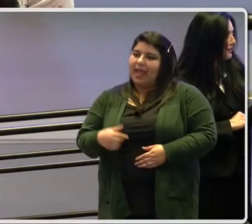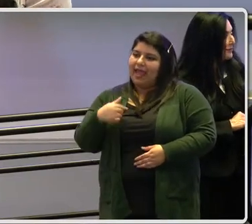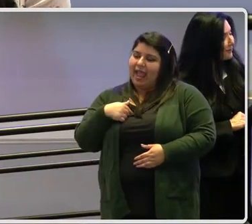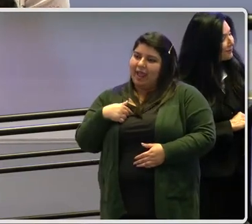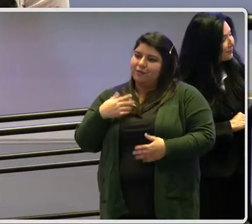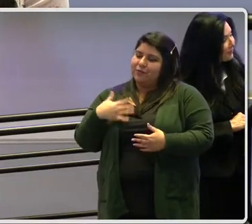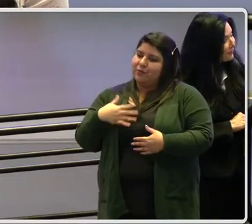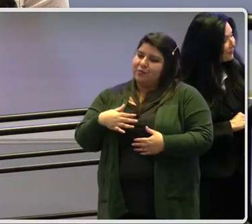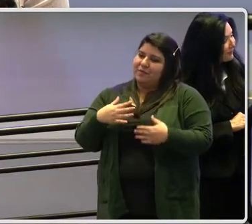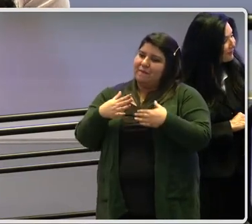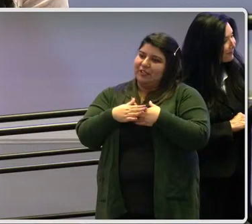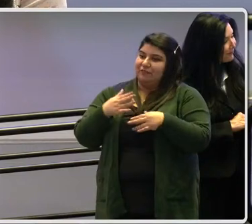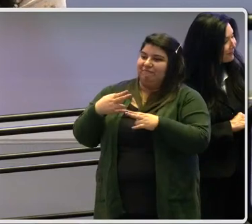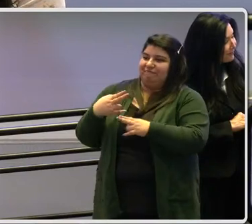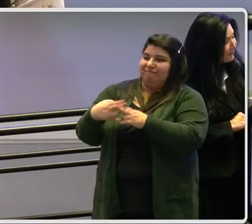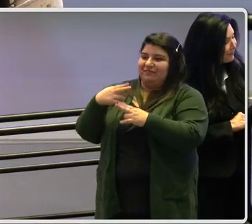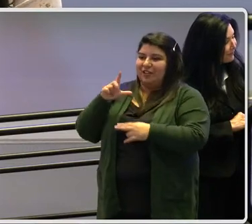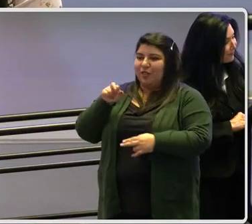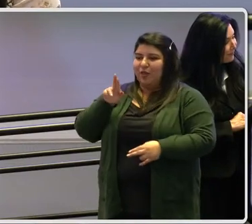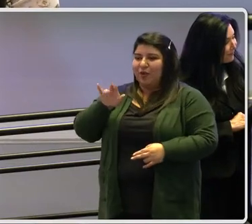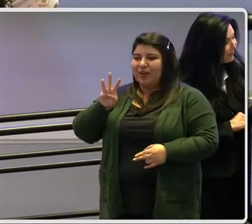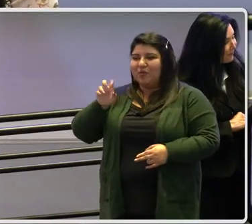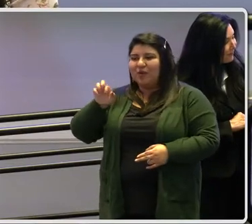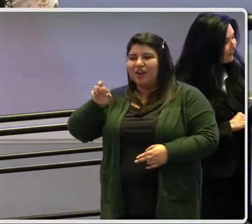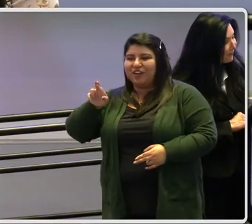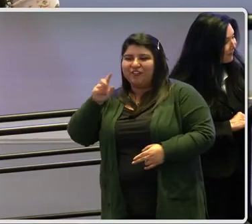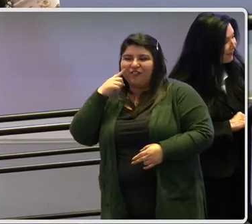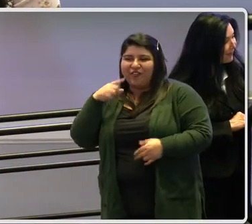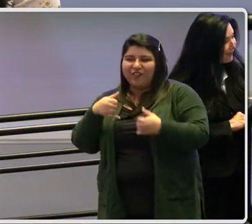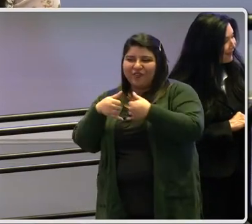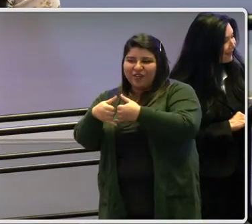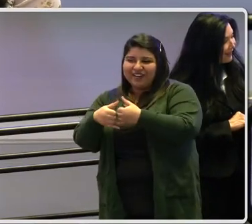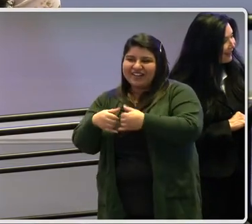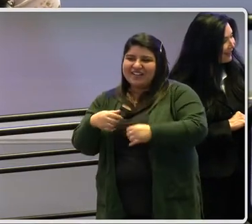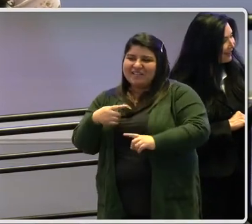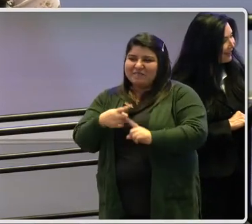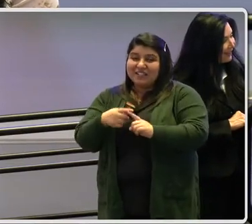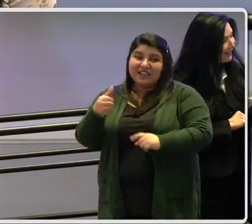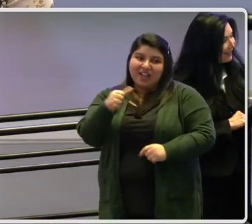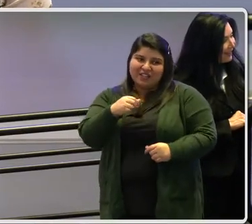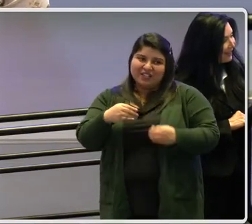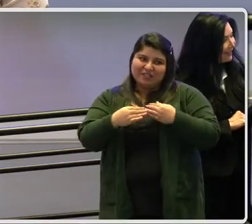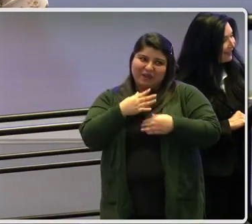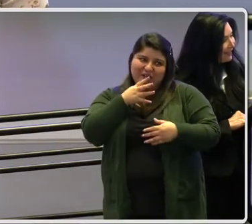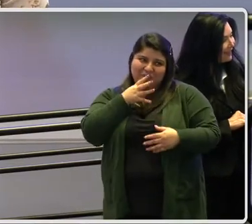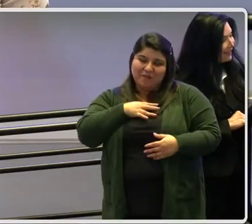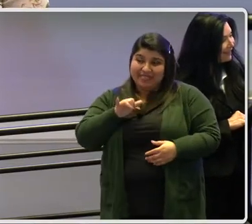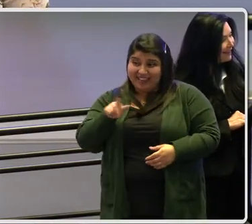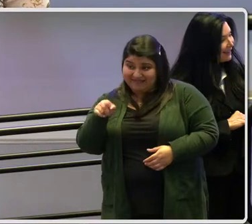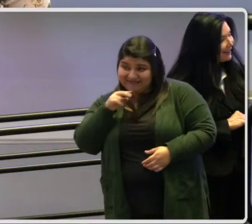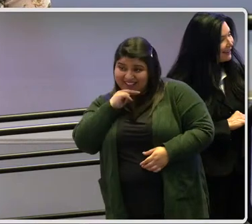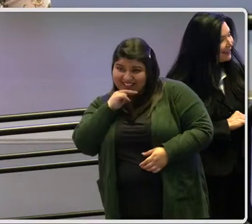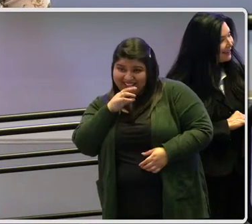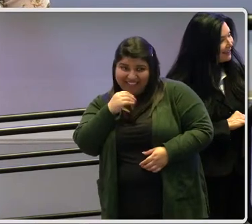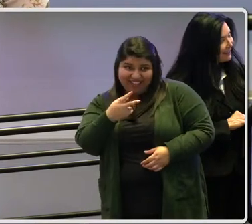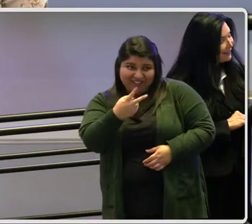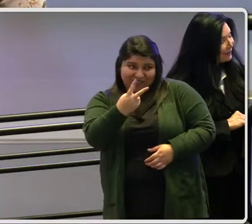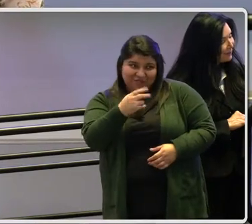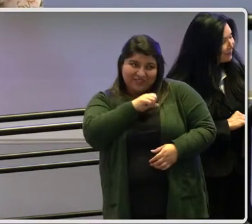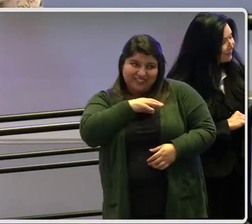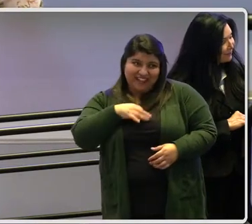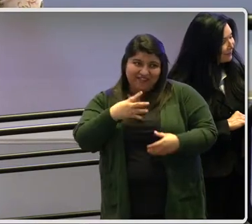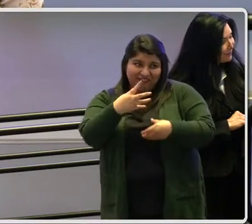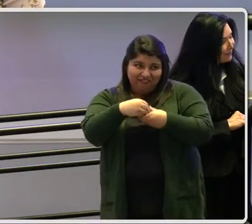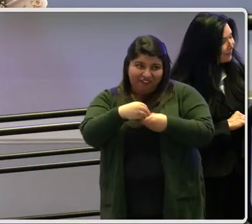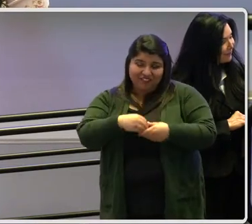pleasure of nominating Dr. Lori Walker for this wonderful award alongside other inspiring women such as Nikhil and other two staff who were